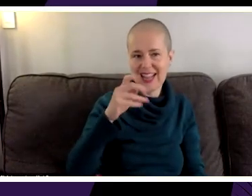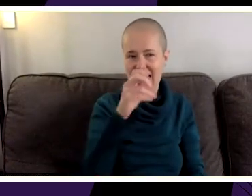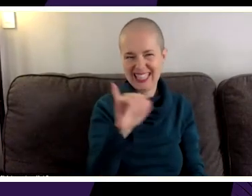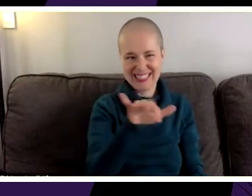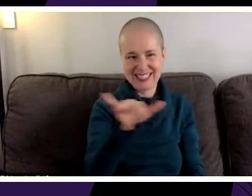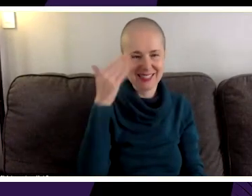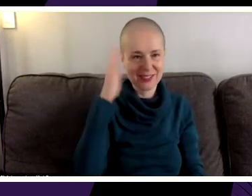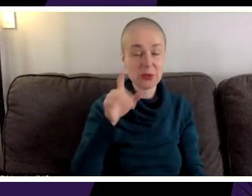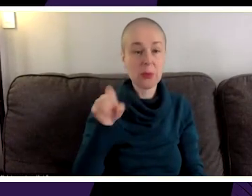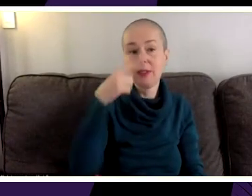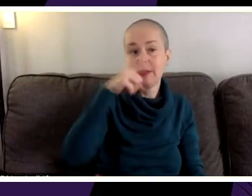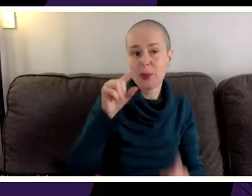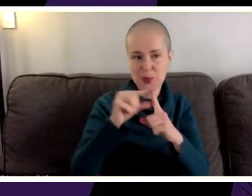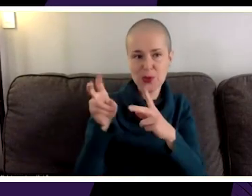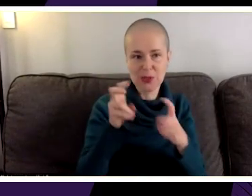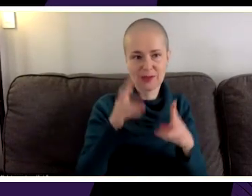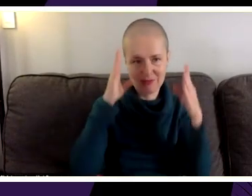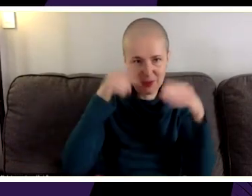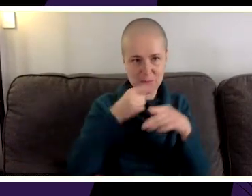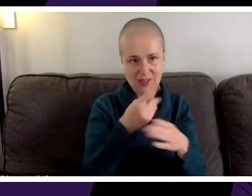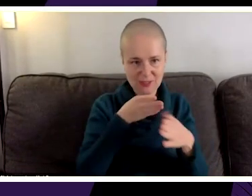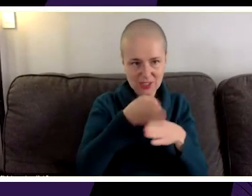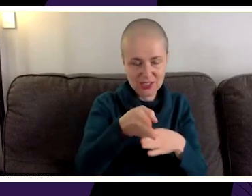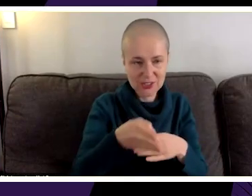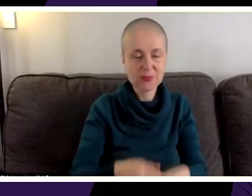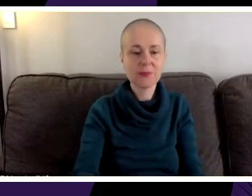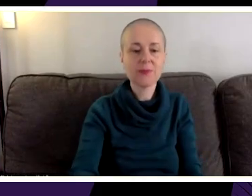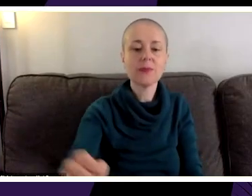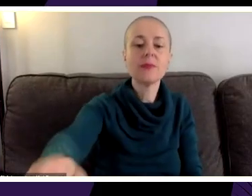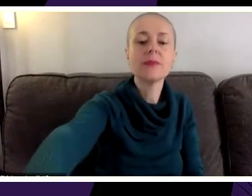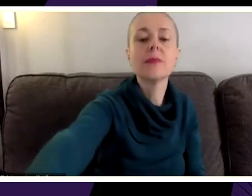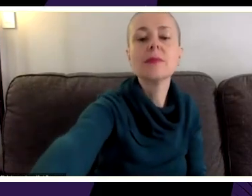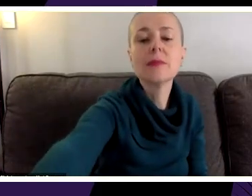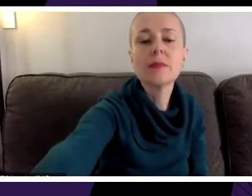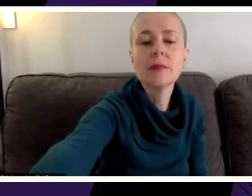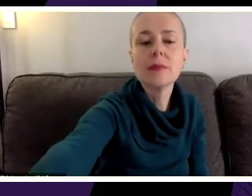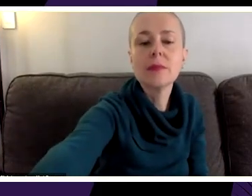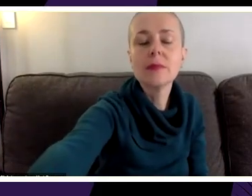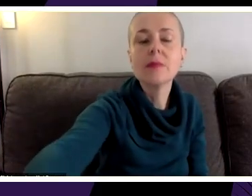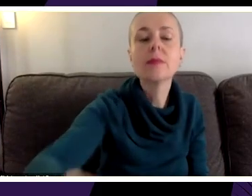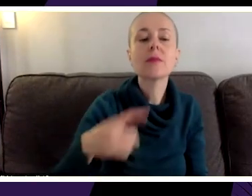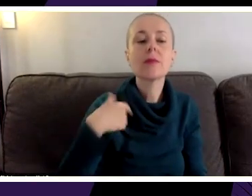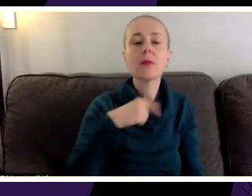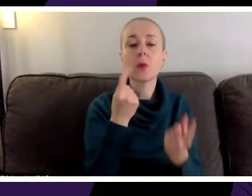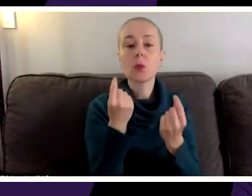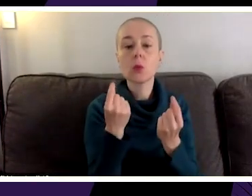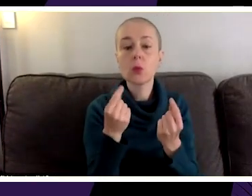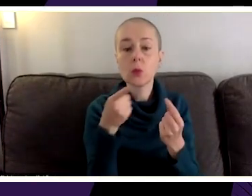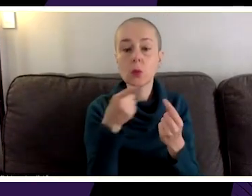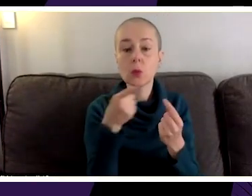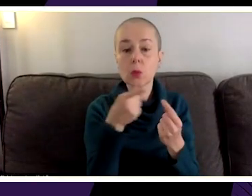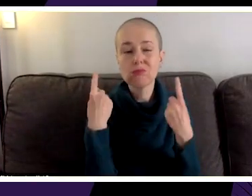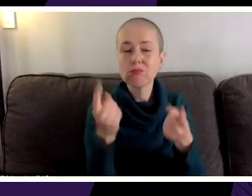to break free our practice from being labeled through the Western lens. We view our practice as an